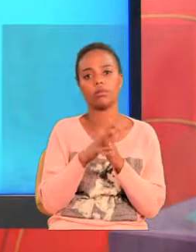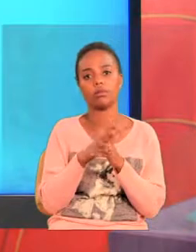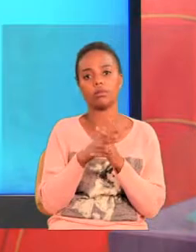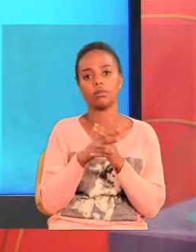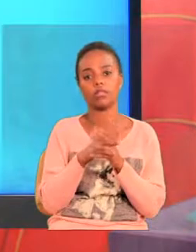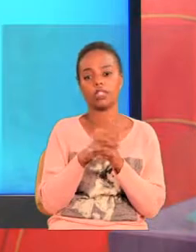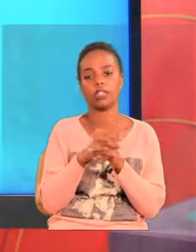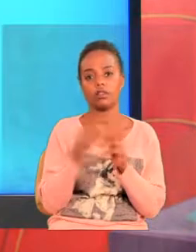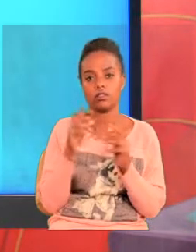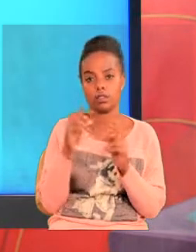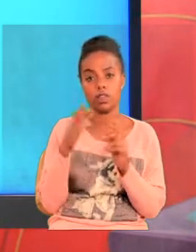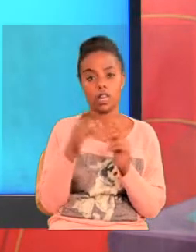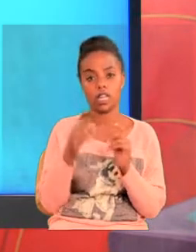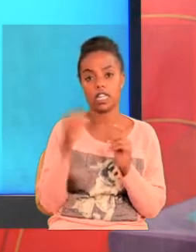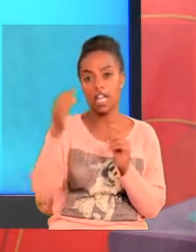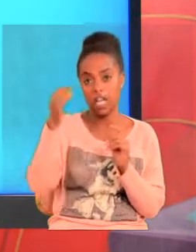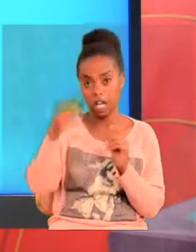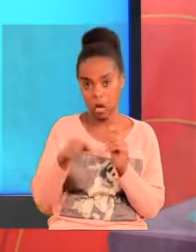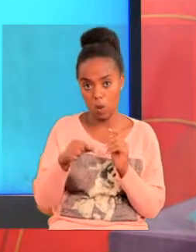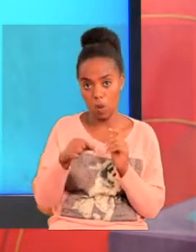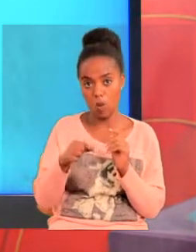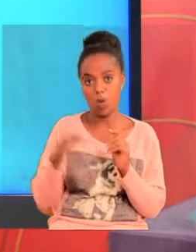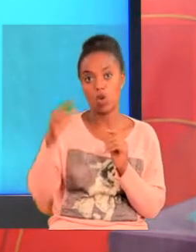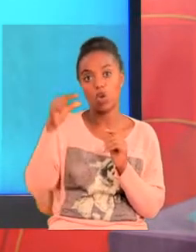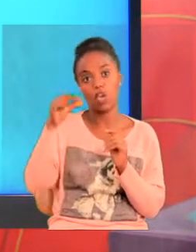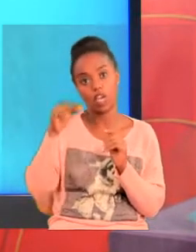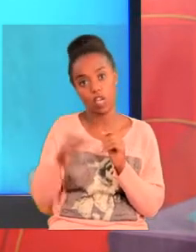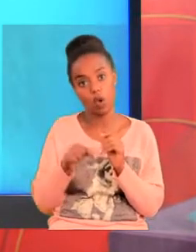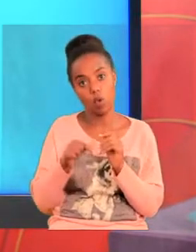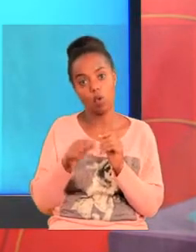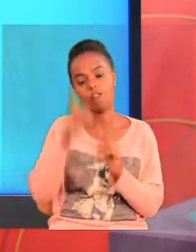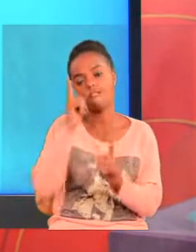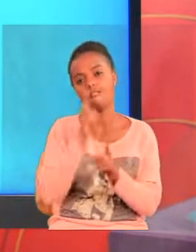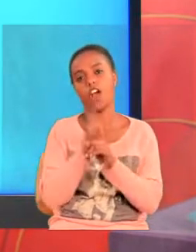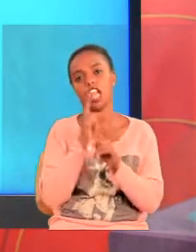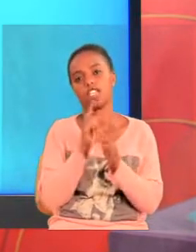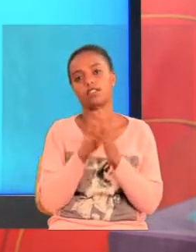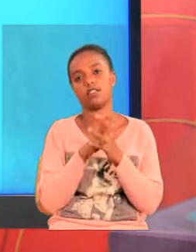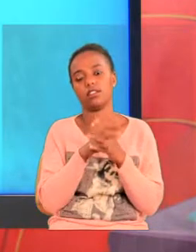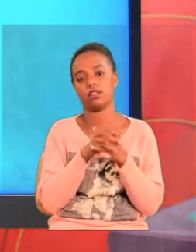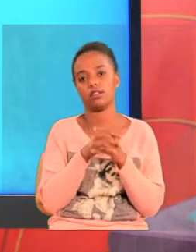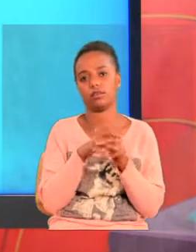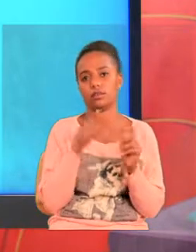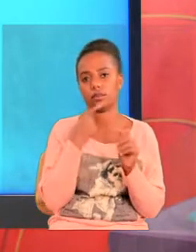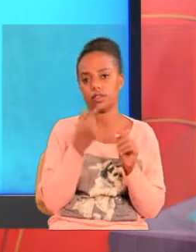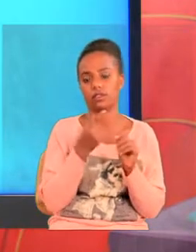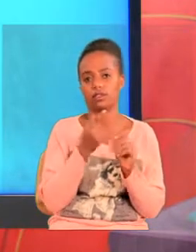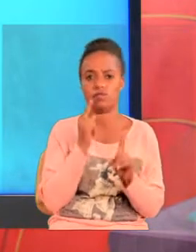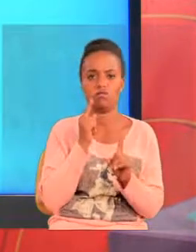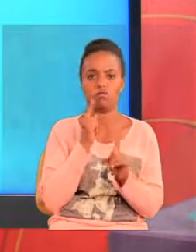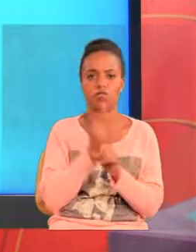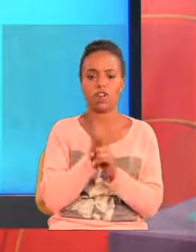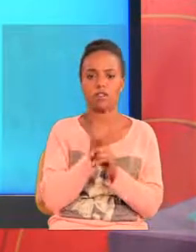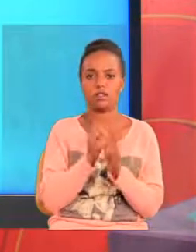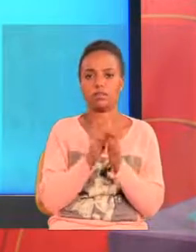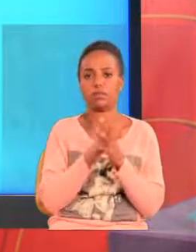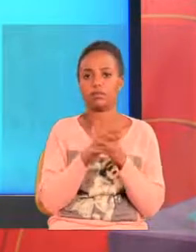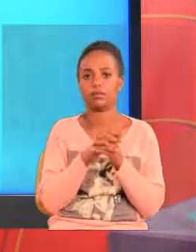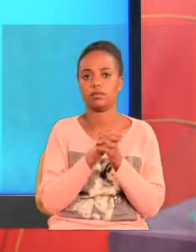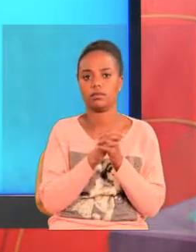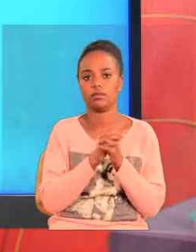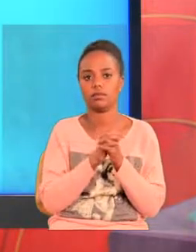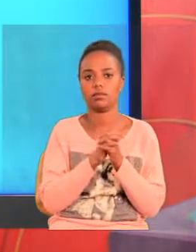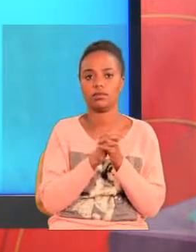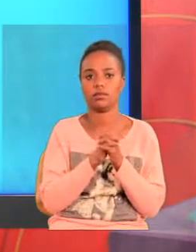P implies Q and Q. This it is valid. It is valid.